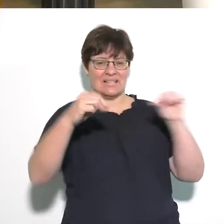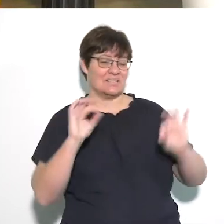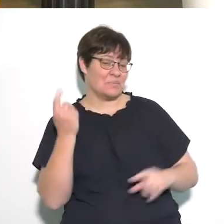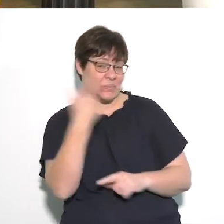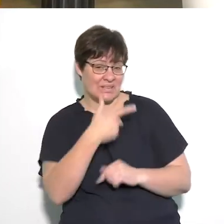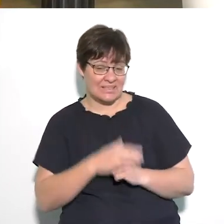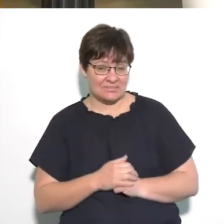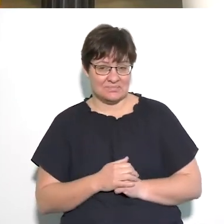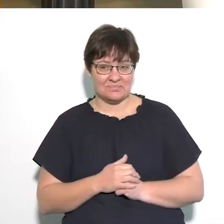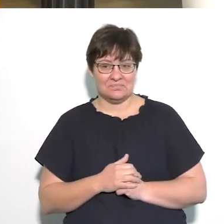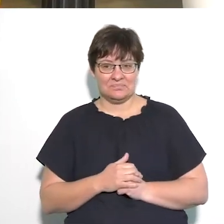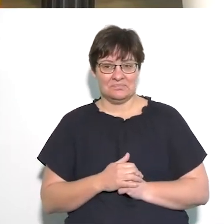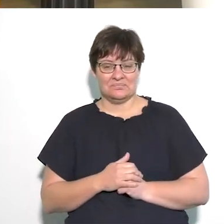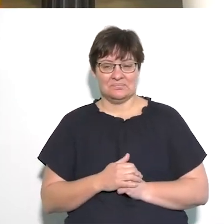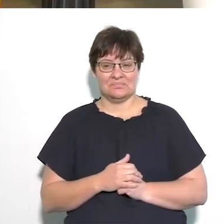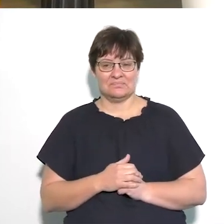nicely.